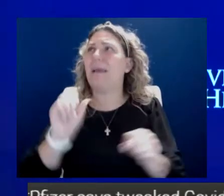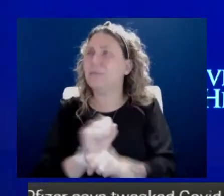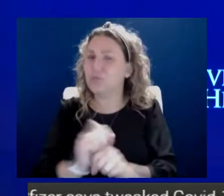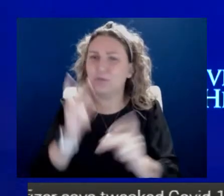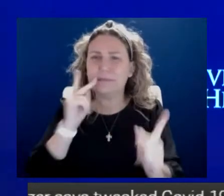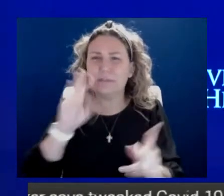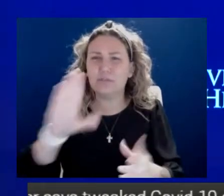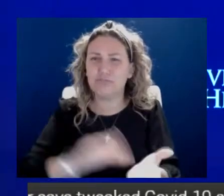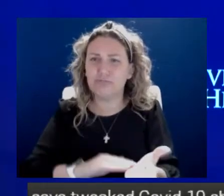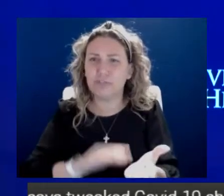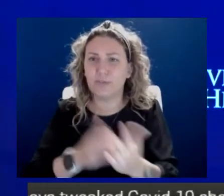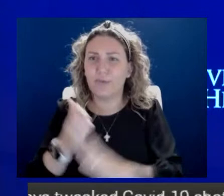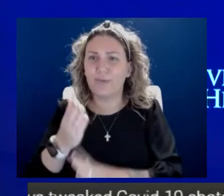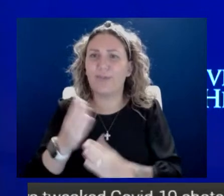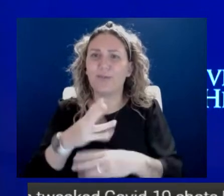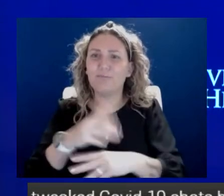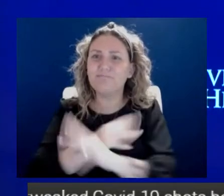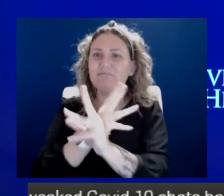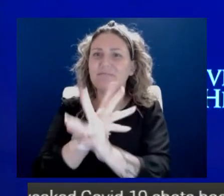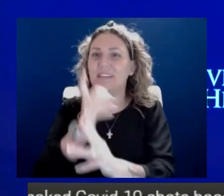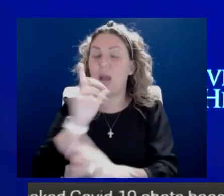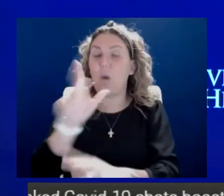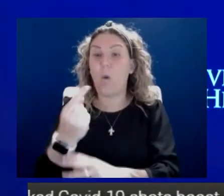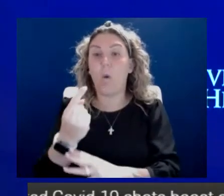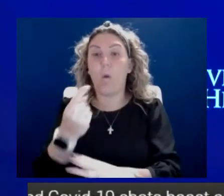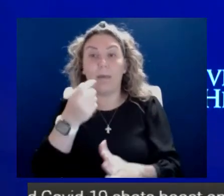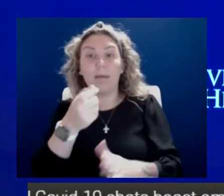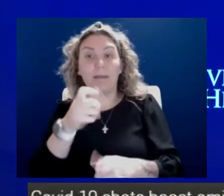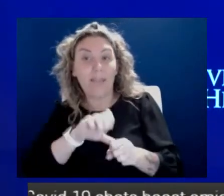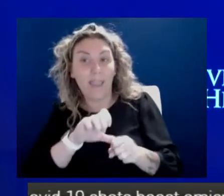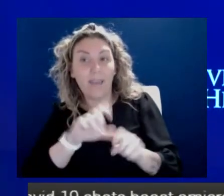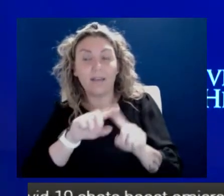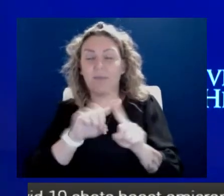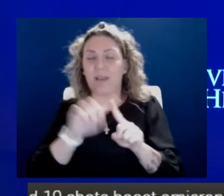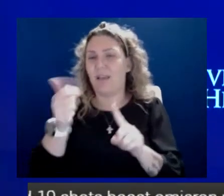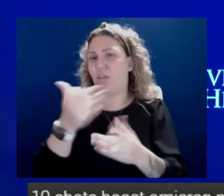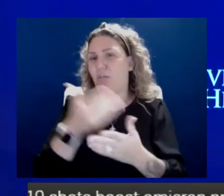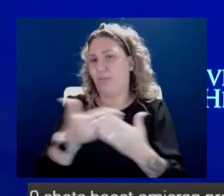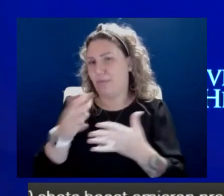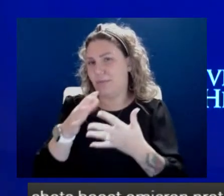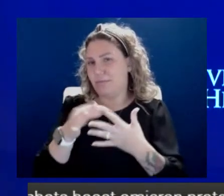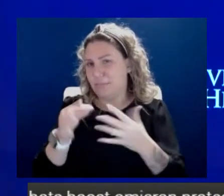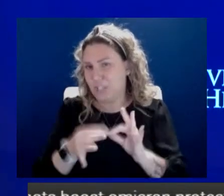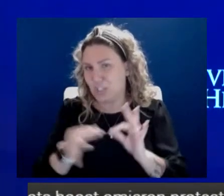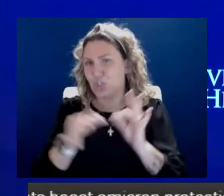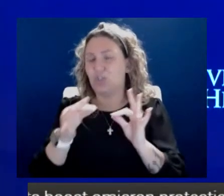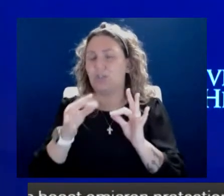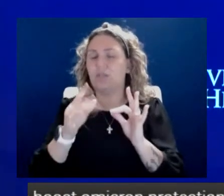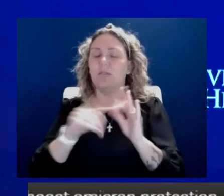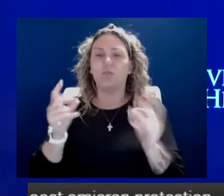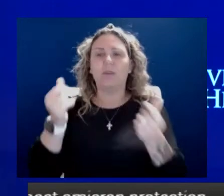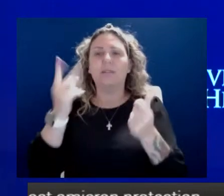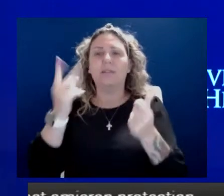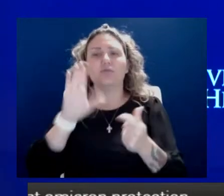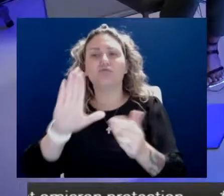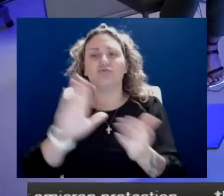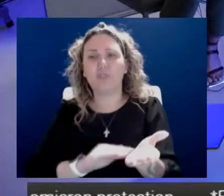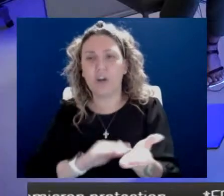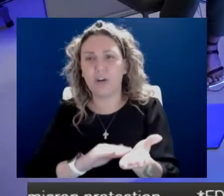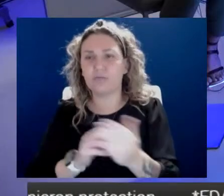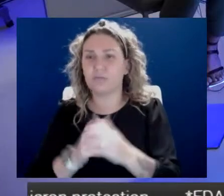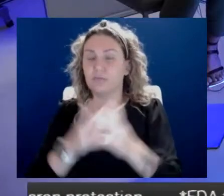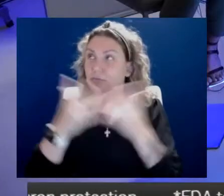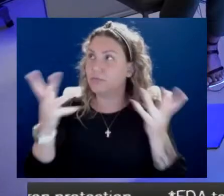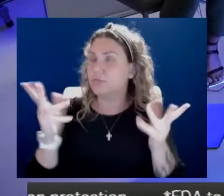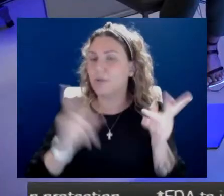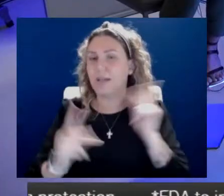and it helps us not only with gas, but also helps us with all those other things we kind of mentioned, to just quickly see your doctor and kind of move on. Well, so many people were telehealth